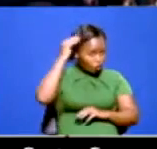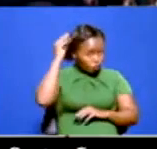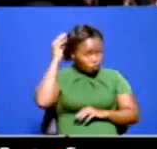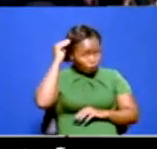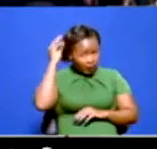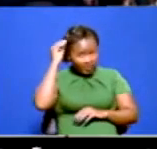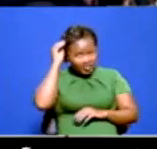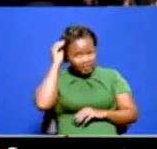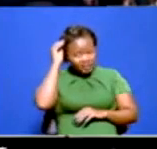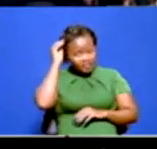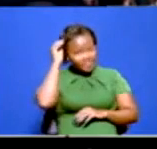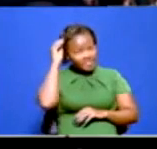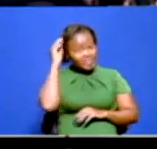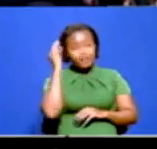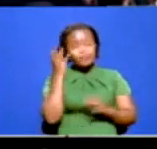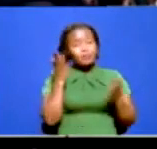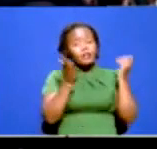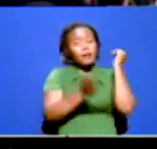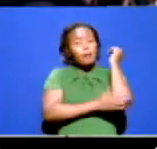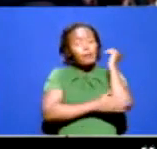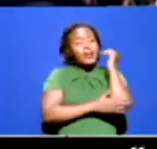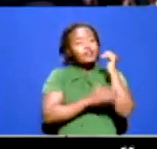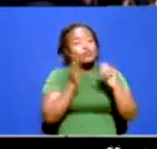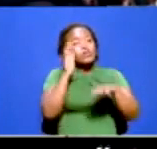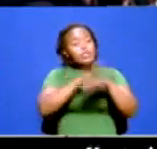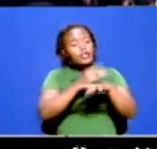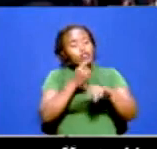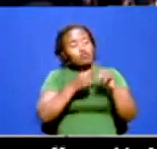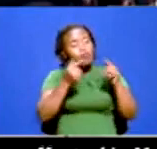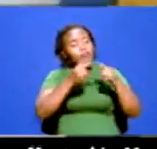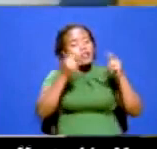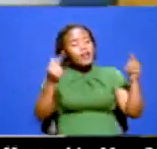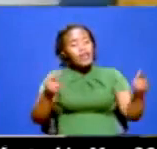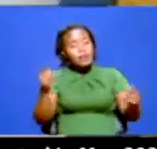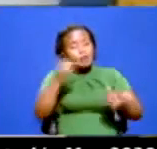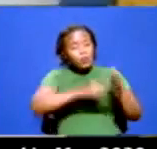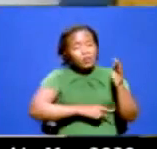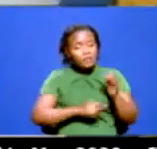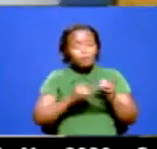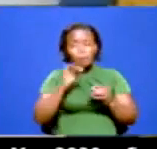the worst that we could get from the enemy was IEDs on the road.